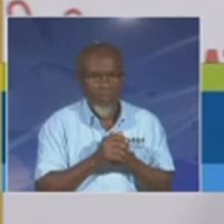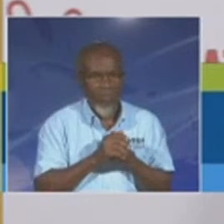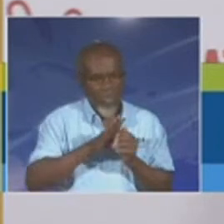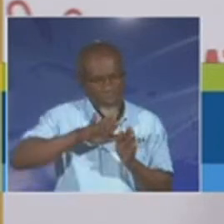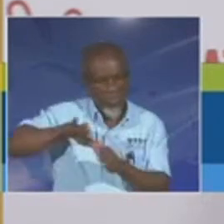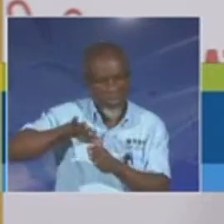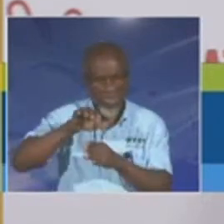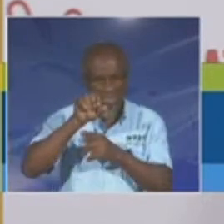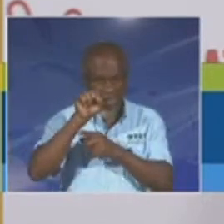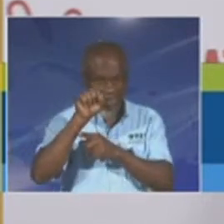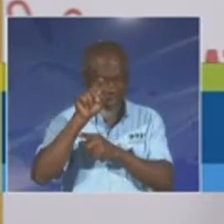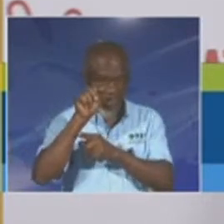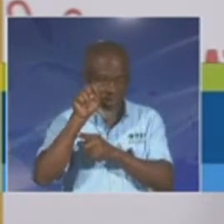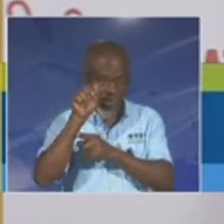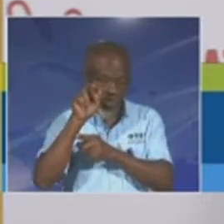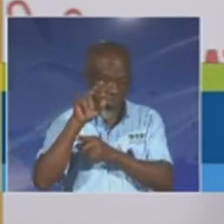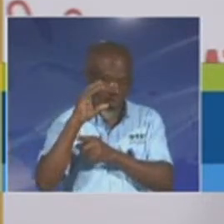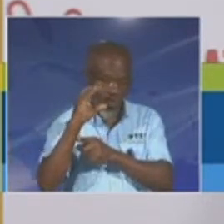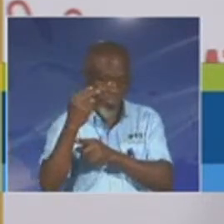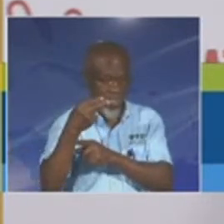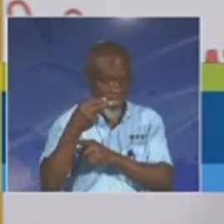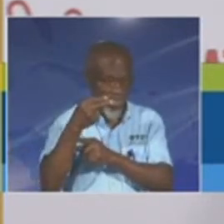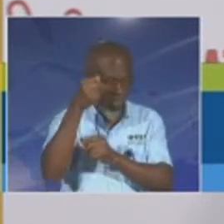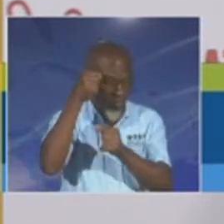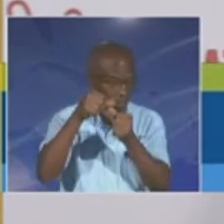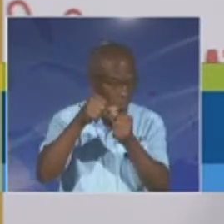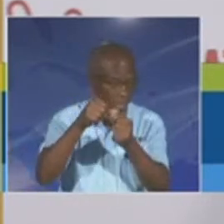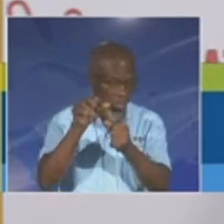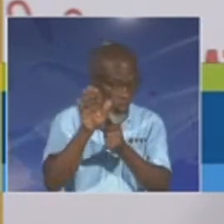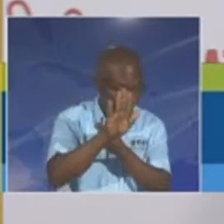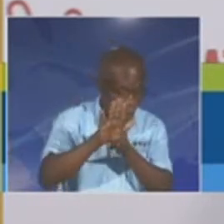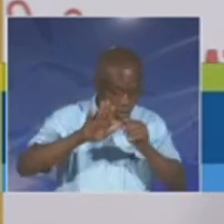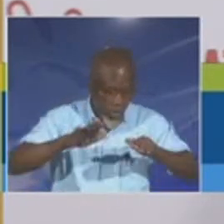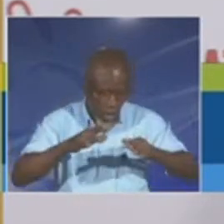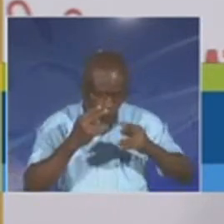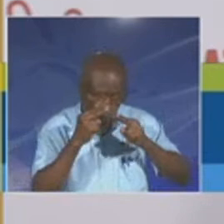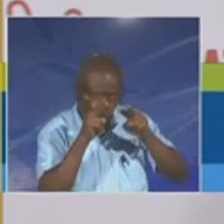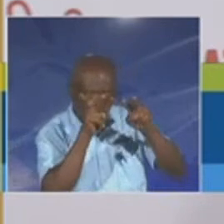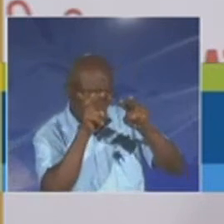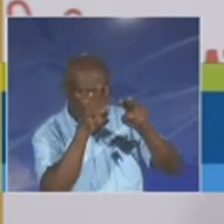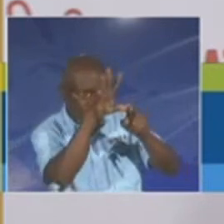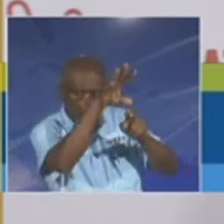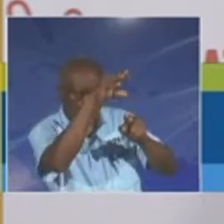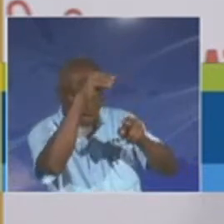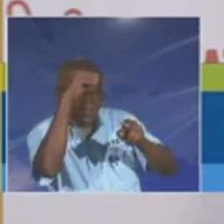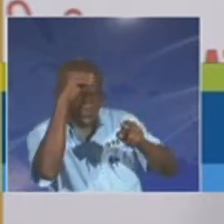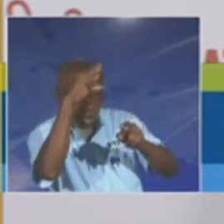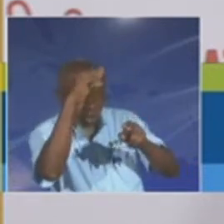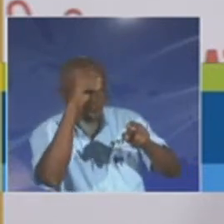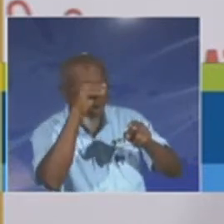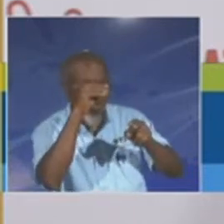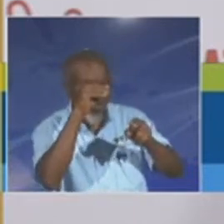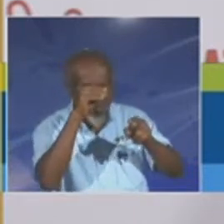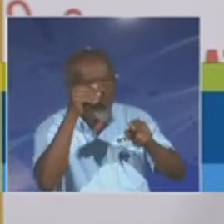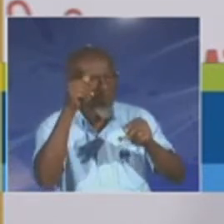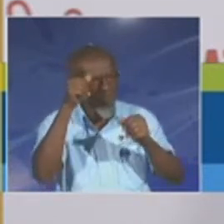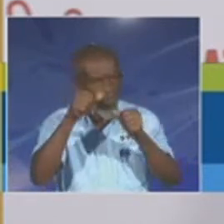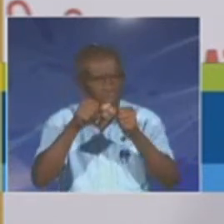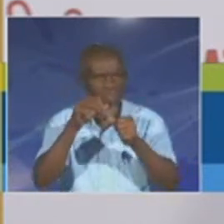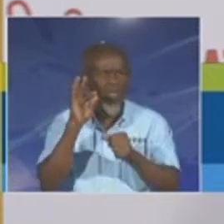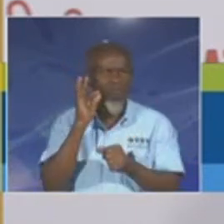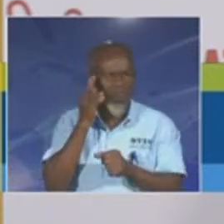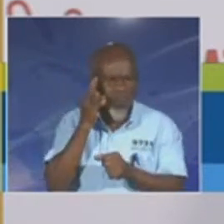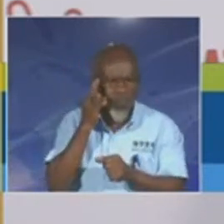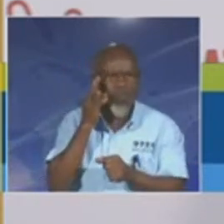us. And so it is possible to kind of teach children that even in terms of what they expect as a snack, that fruit is a snack. That, chopped up